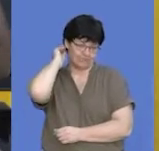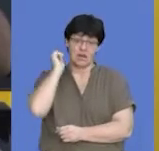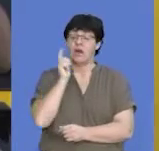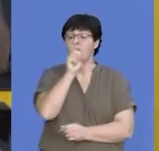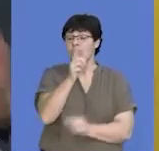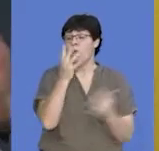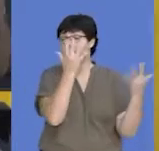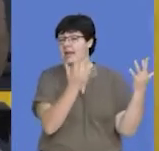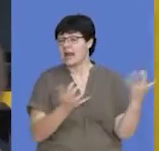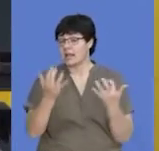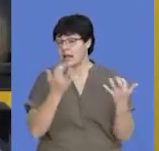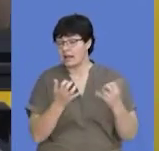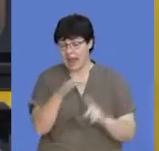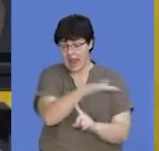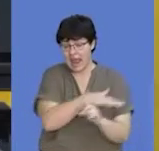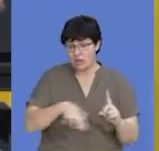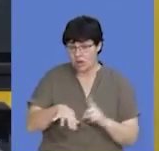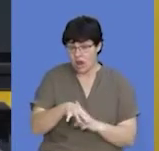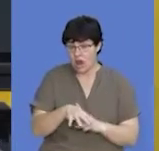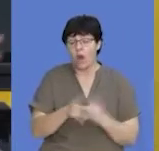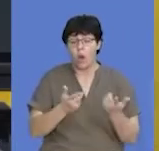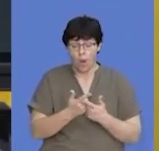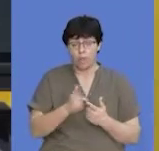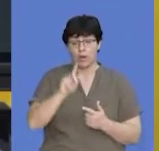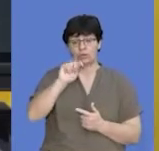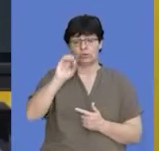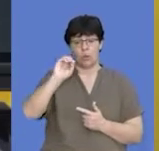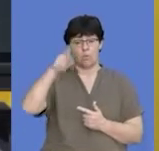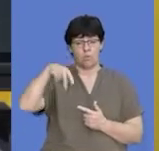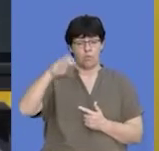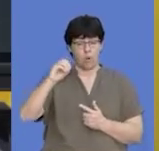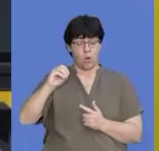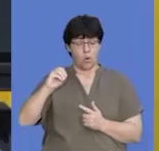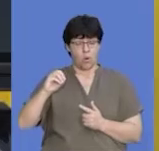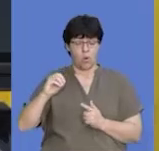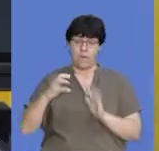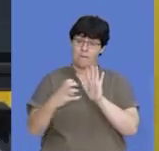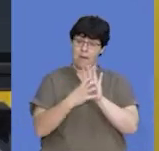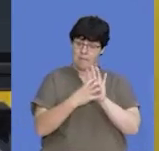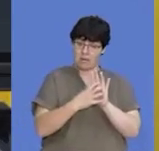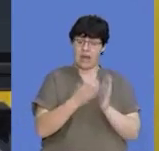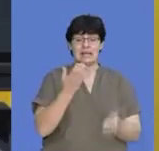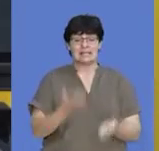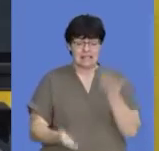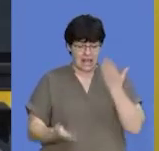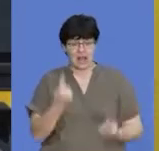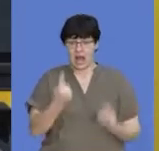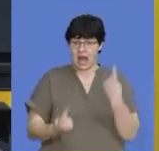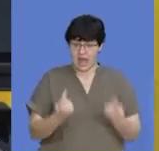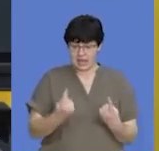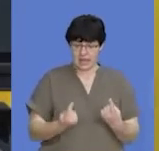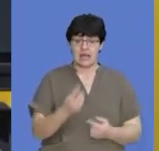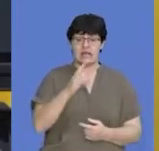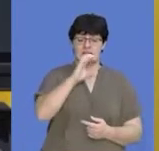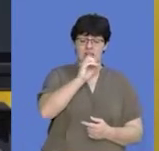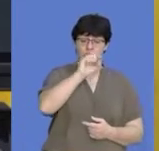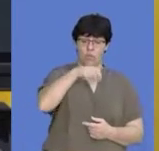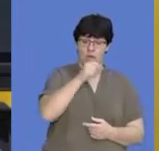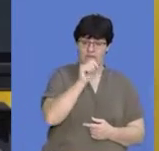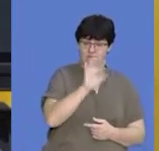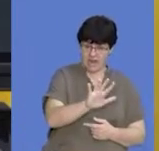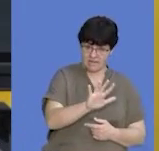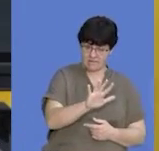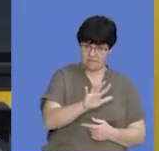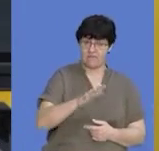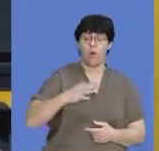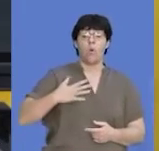are calculating area on a topographical map, your scales must be either 0,5 if I